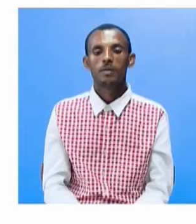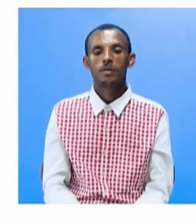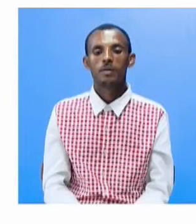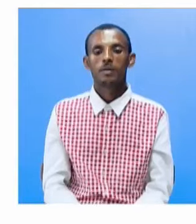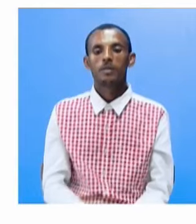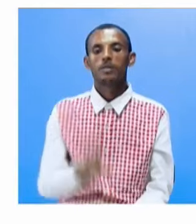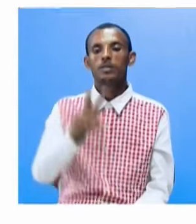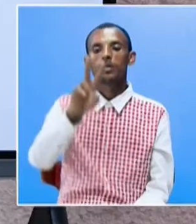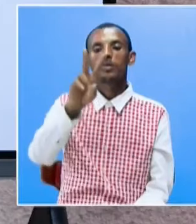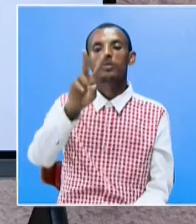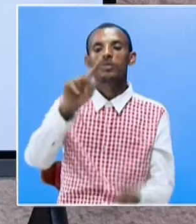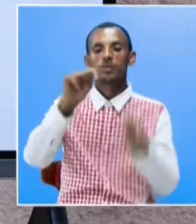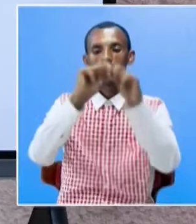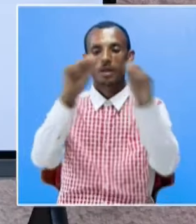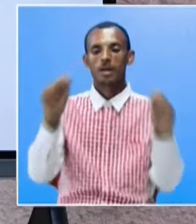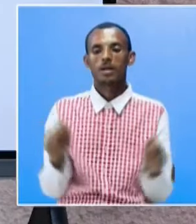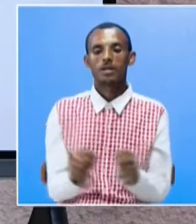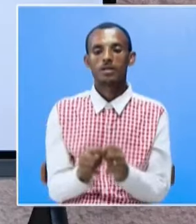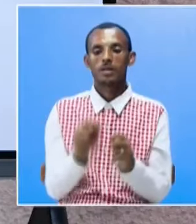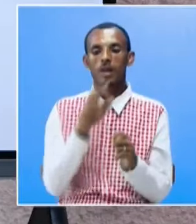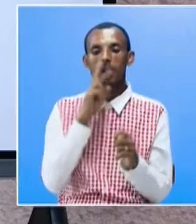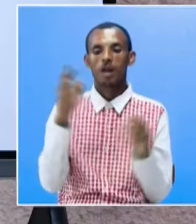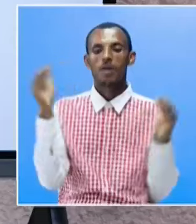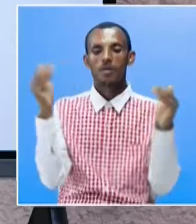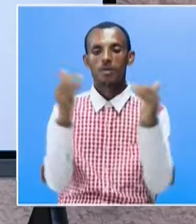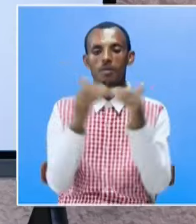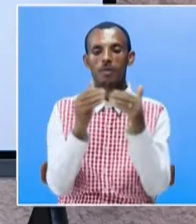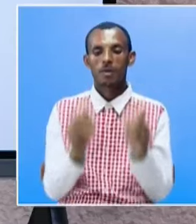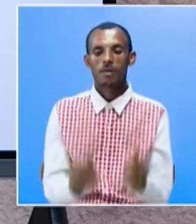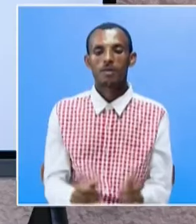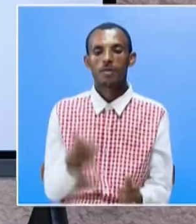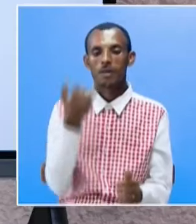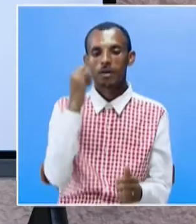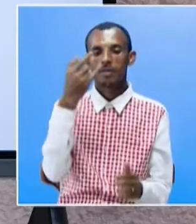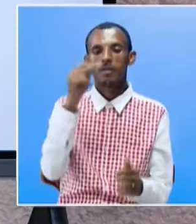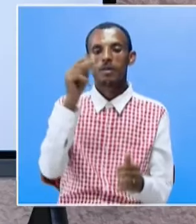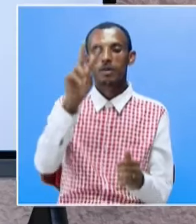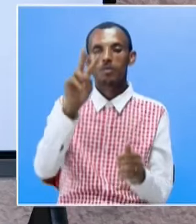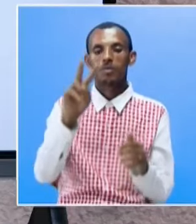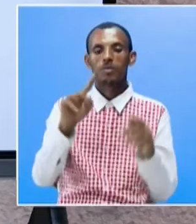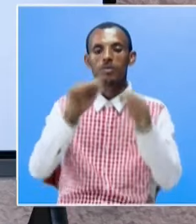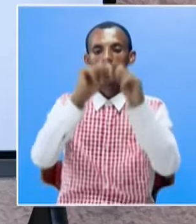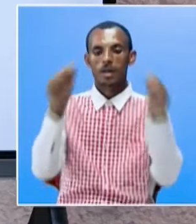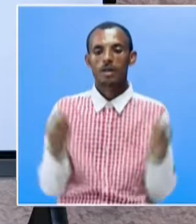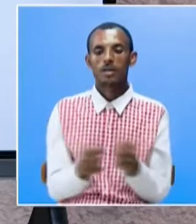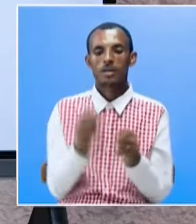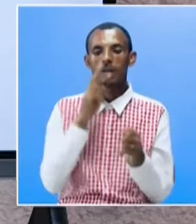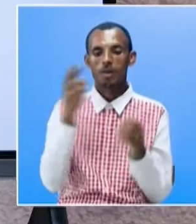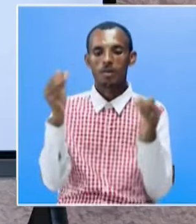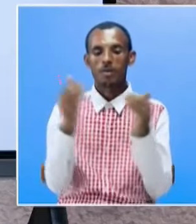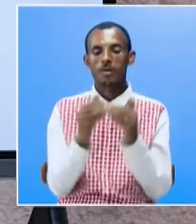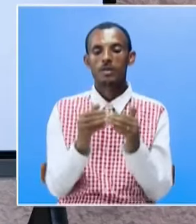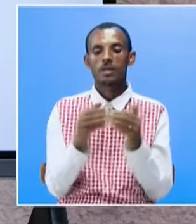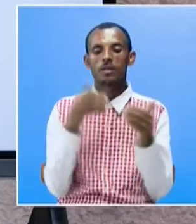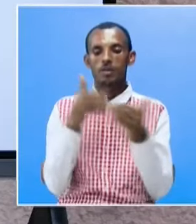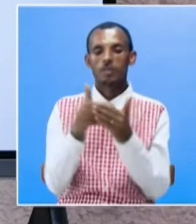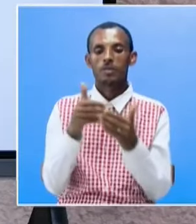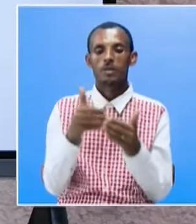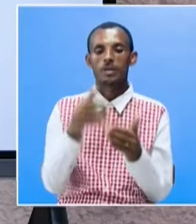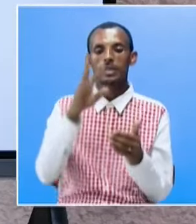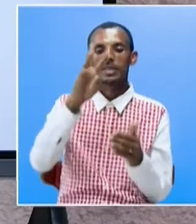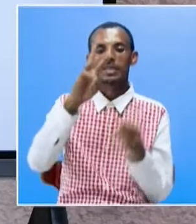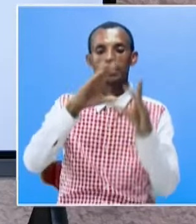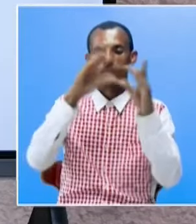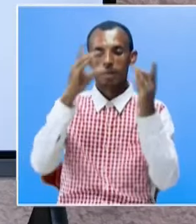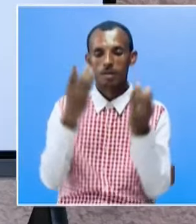the two triangles are congruent. If the two triangles are congruent, the corresponding 6 parts